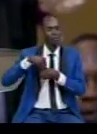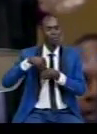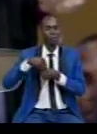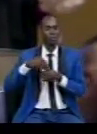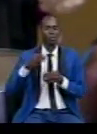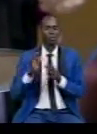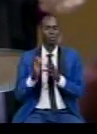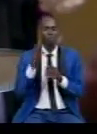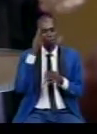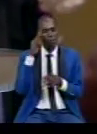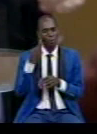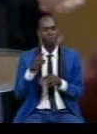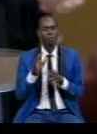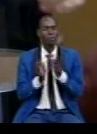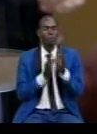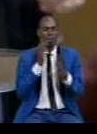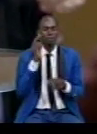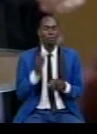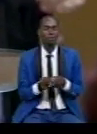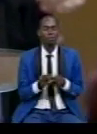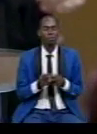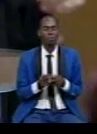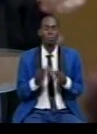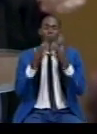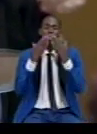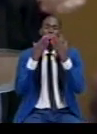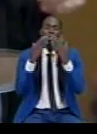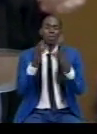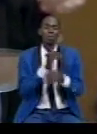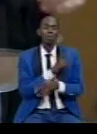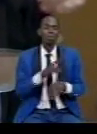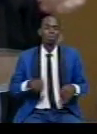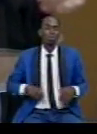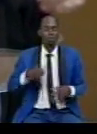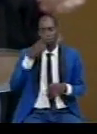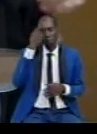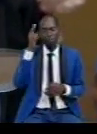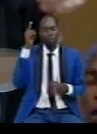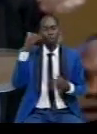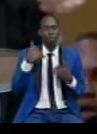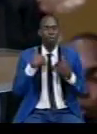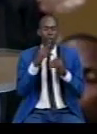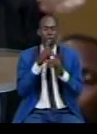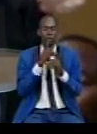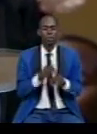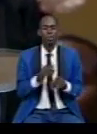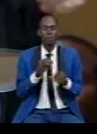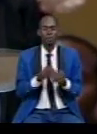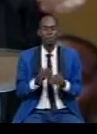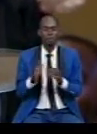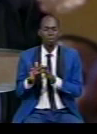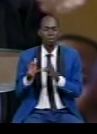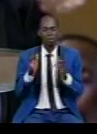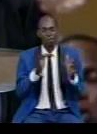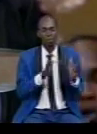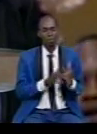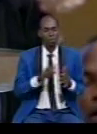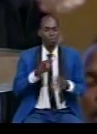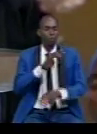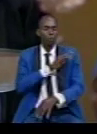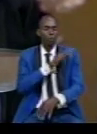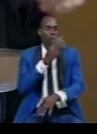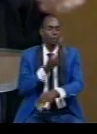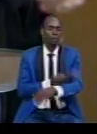in Jesus' name. Thank you, Lord, because we know you have answered. In Jesus'